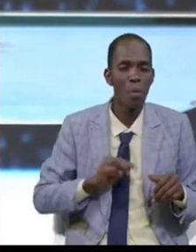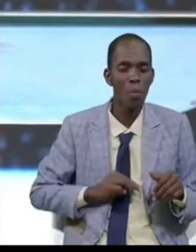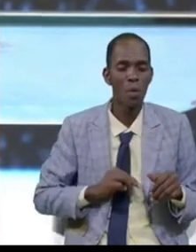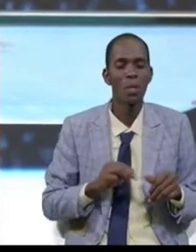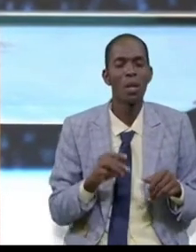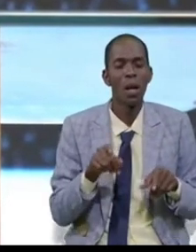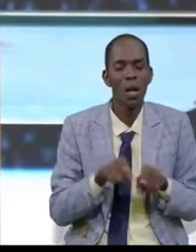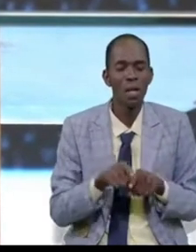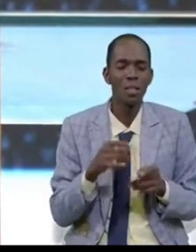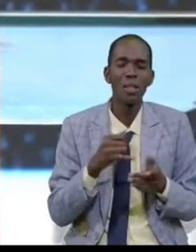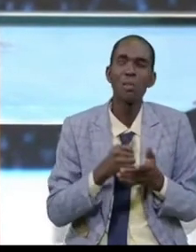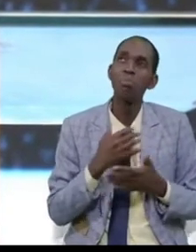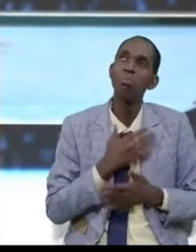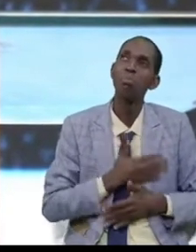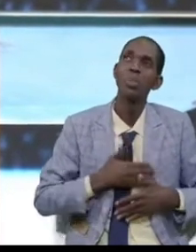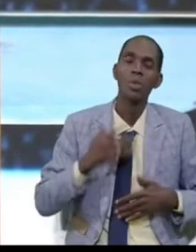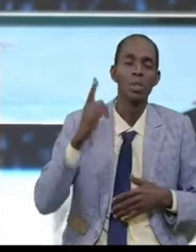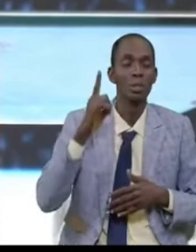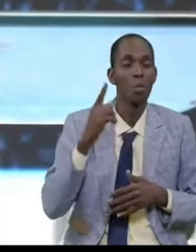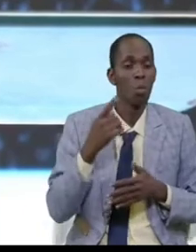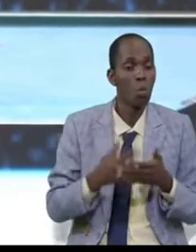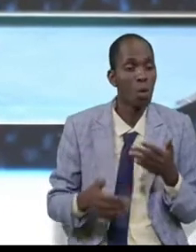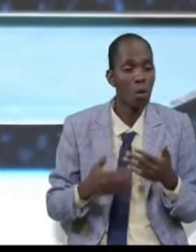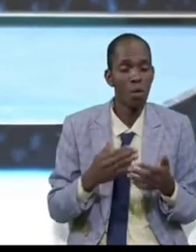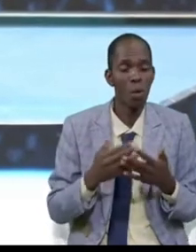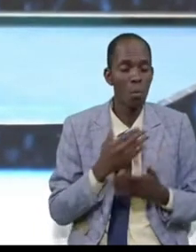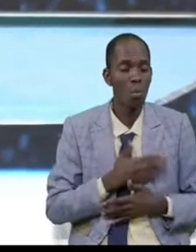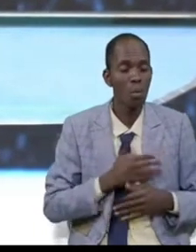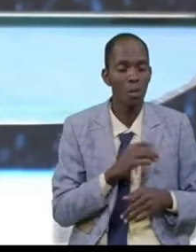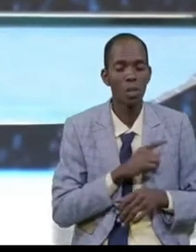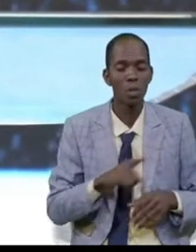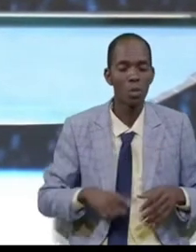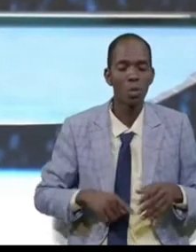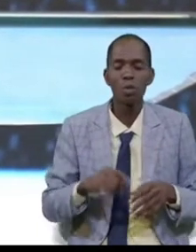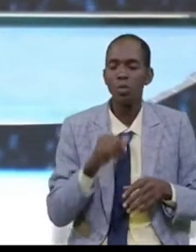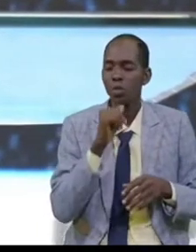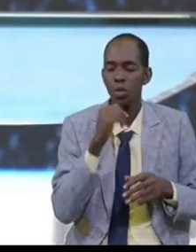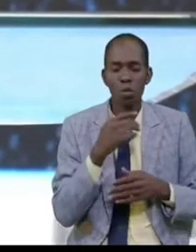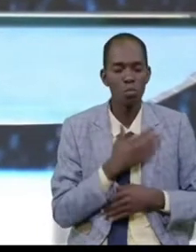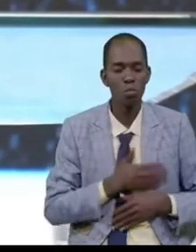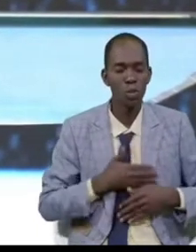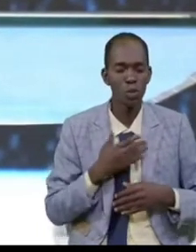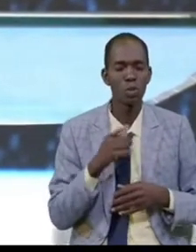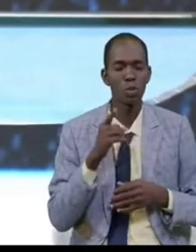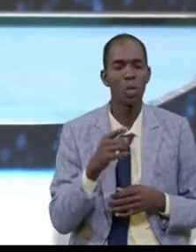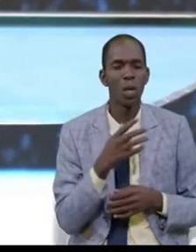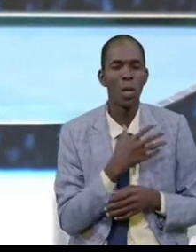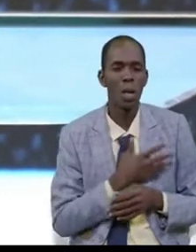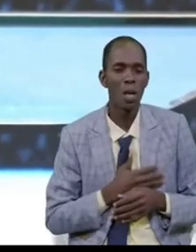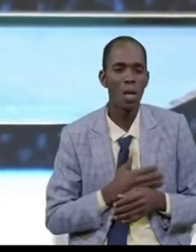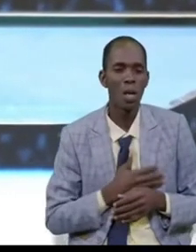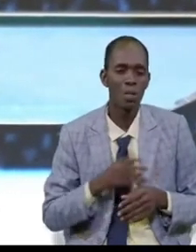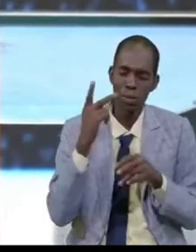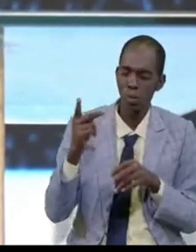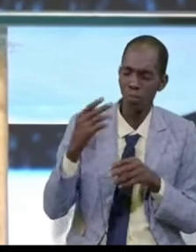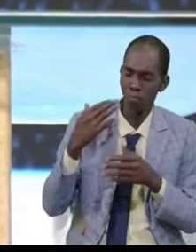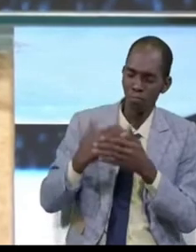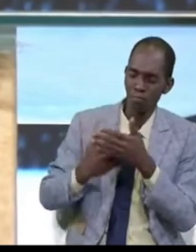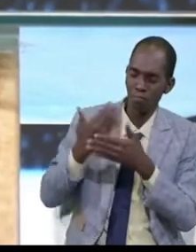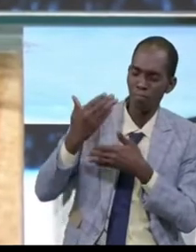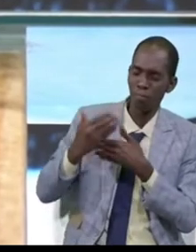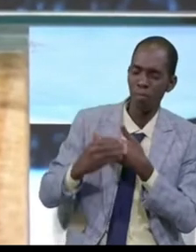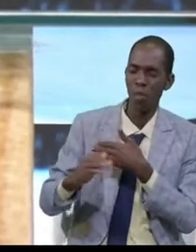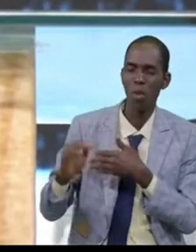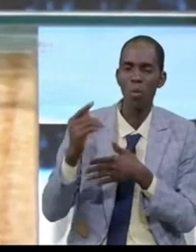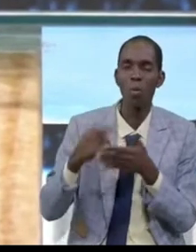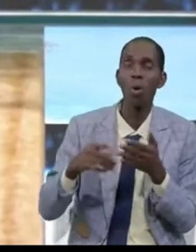the Lord has not pleased you. And you are looking beyond what God has done. And you are blaming God. Why